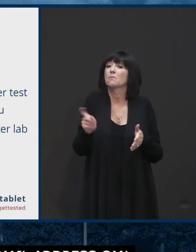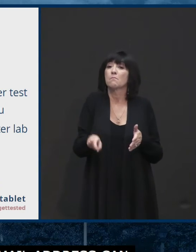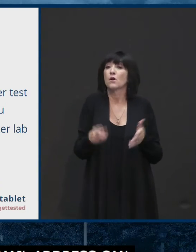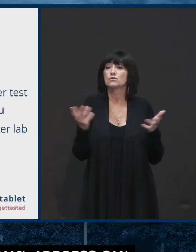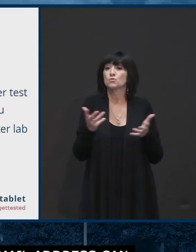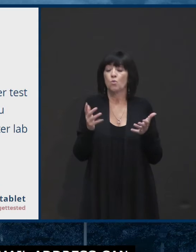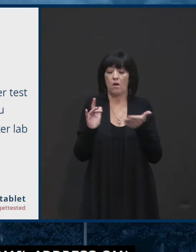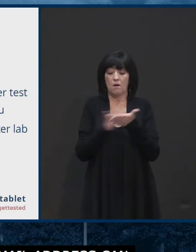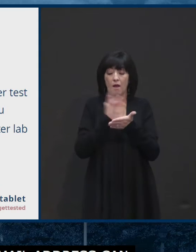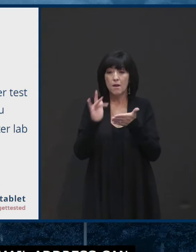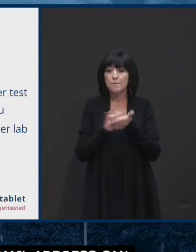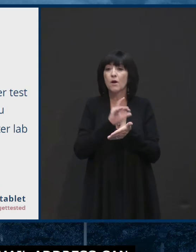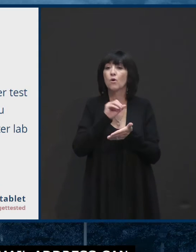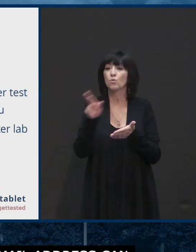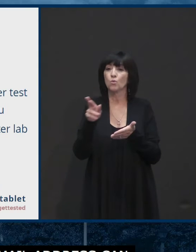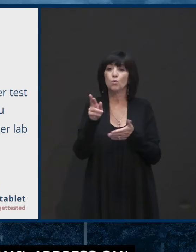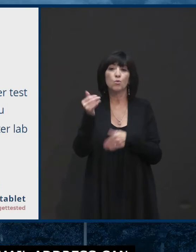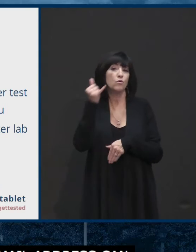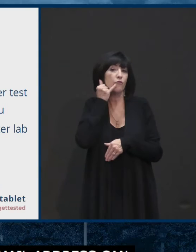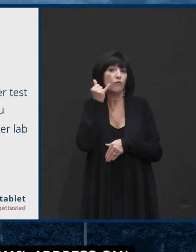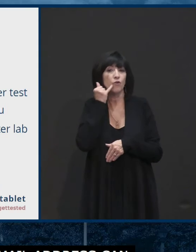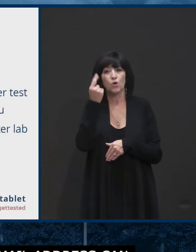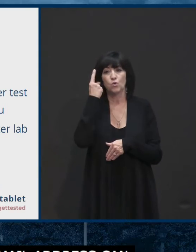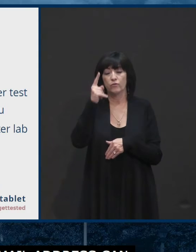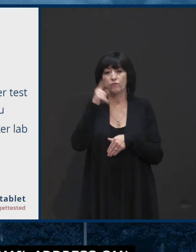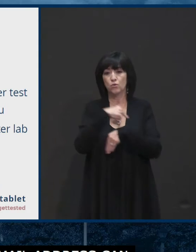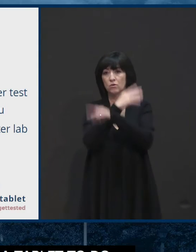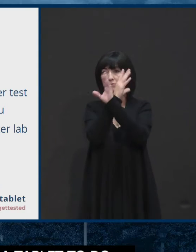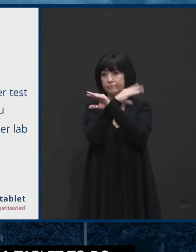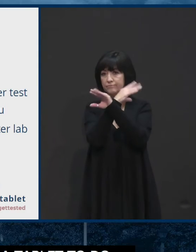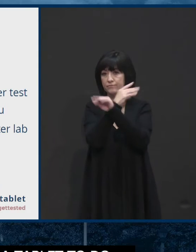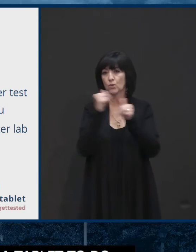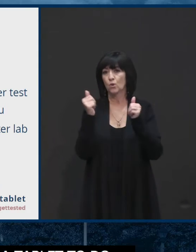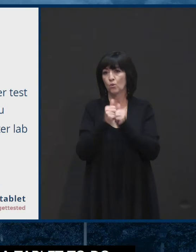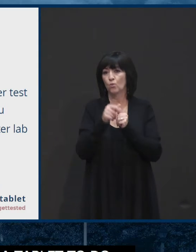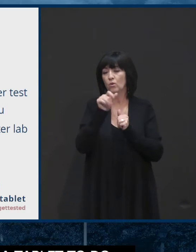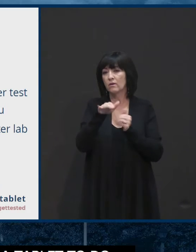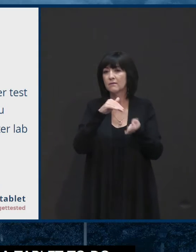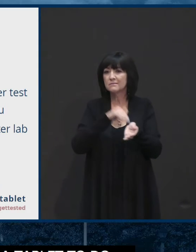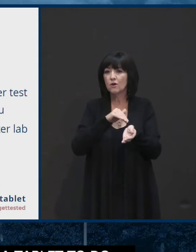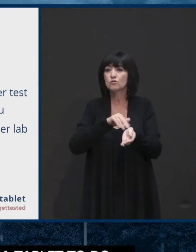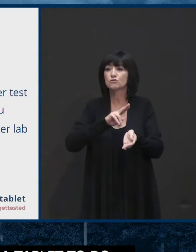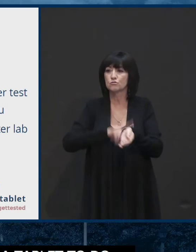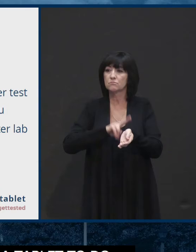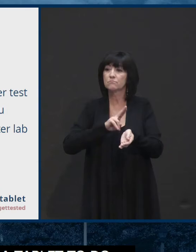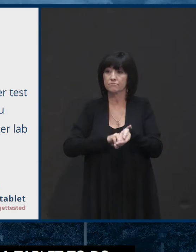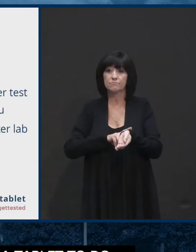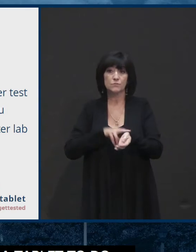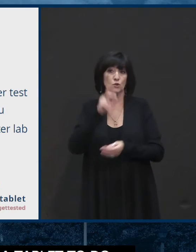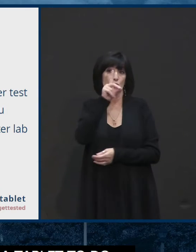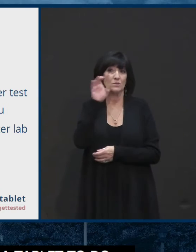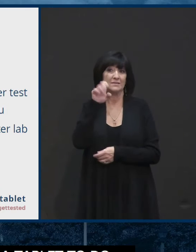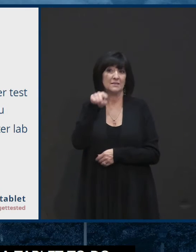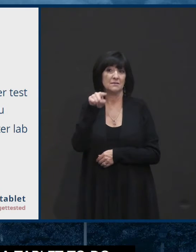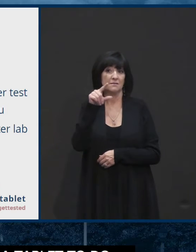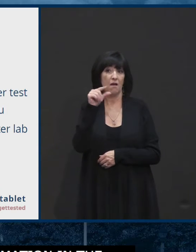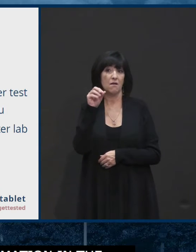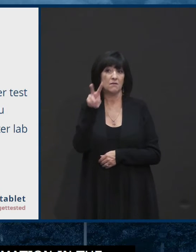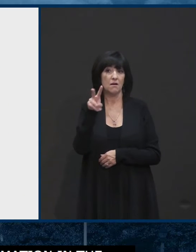the nurse. So again, that information in the portal to request that is at de.gov/gettested. So with